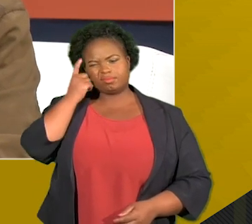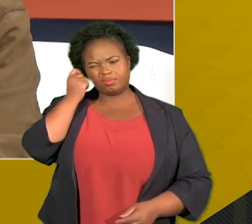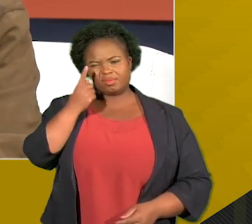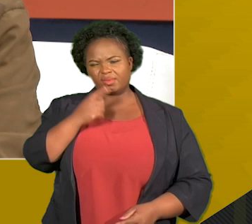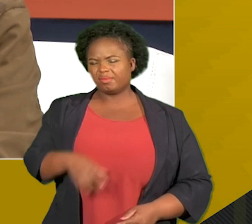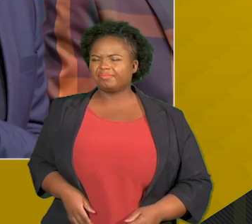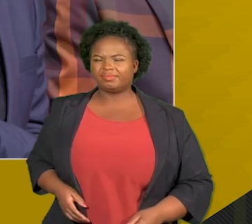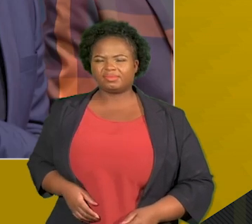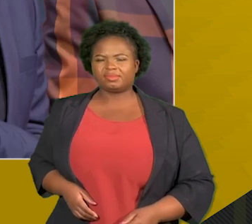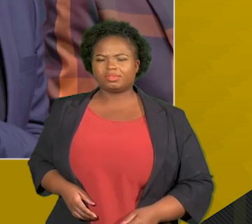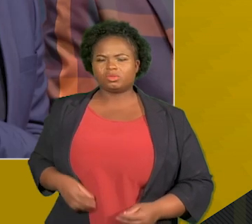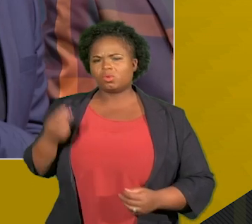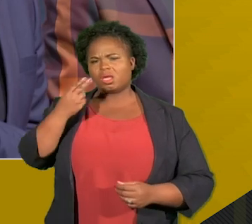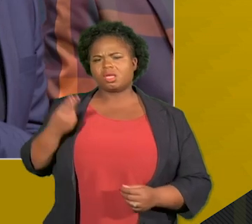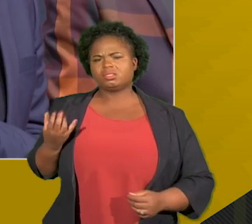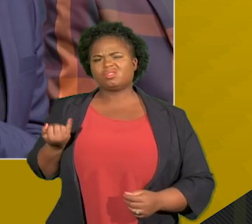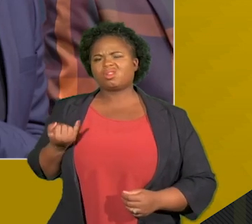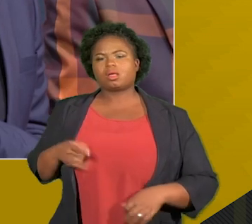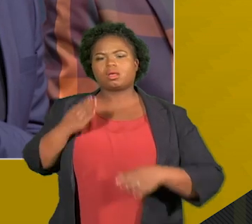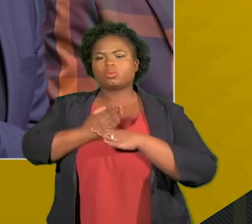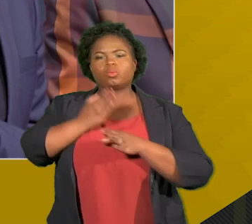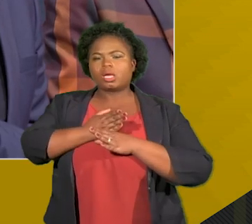art ayo career,